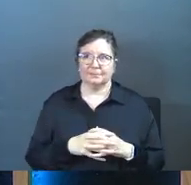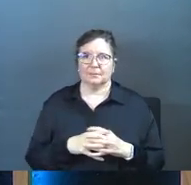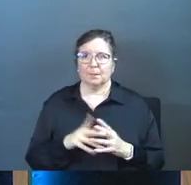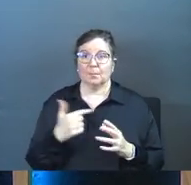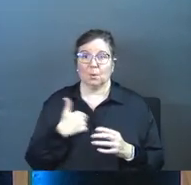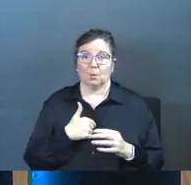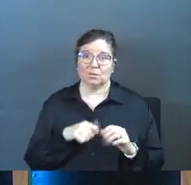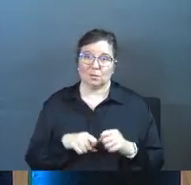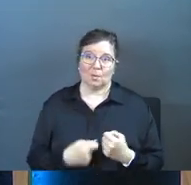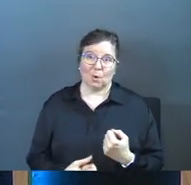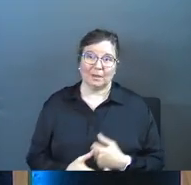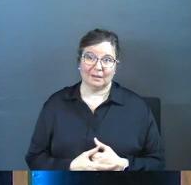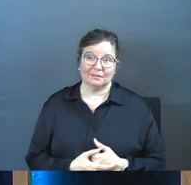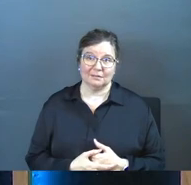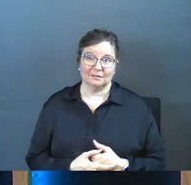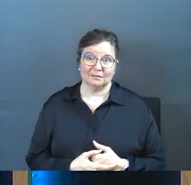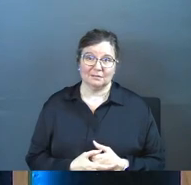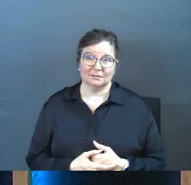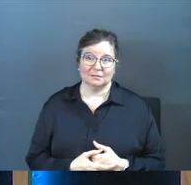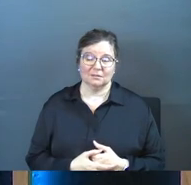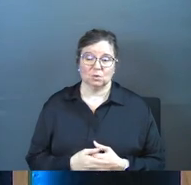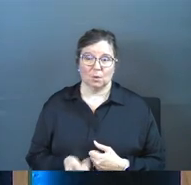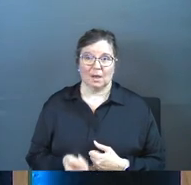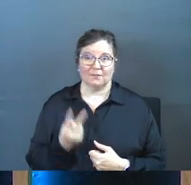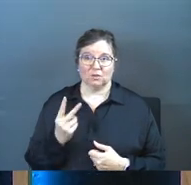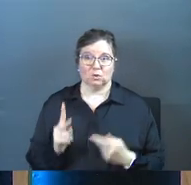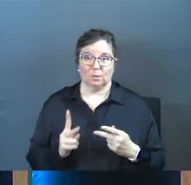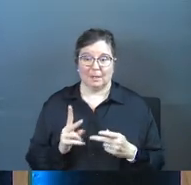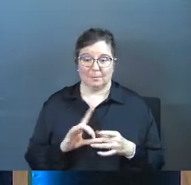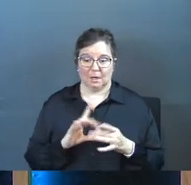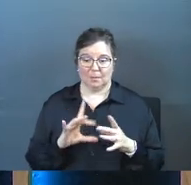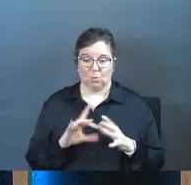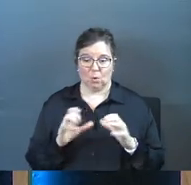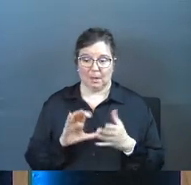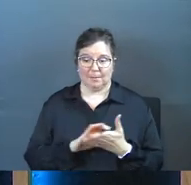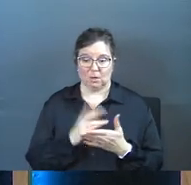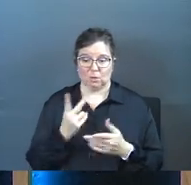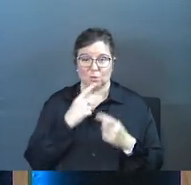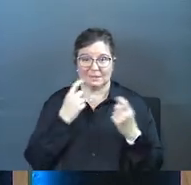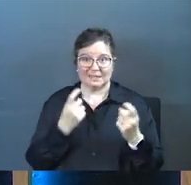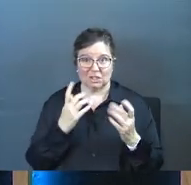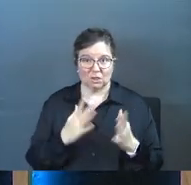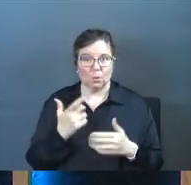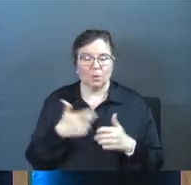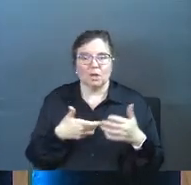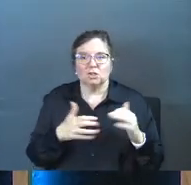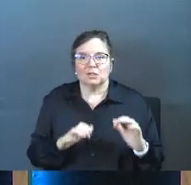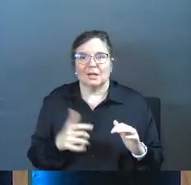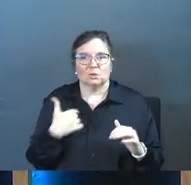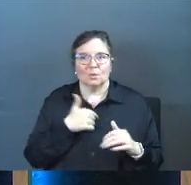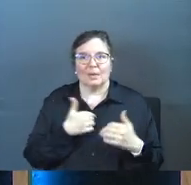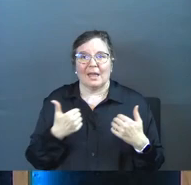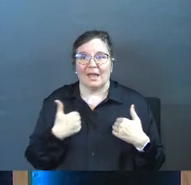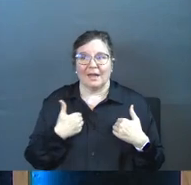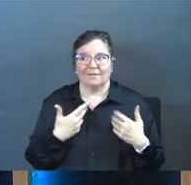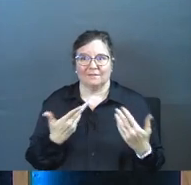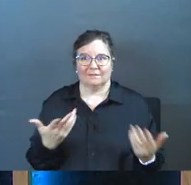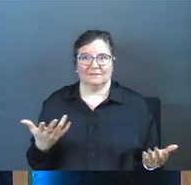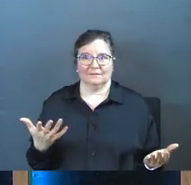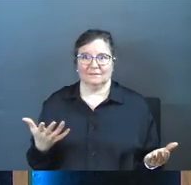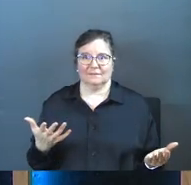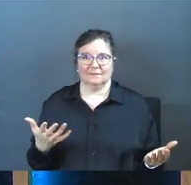But we're so broken. You got two people in a broken marriage, two sinners. What chance do we have,